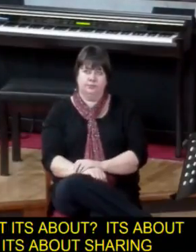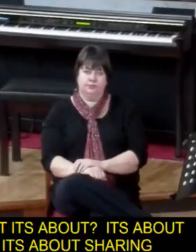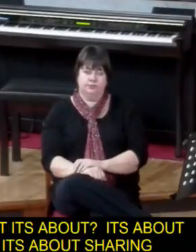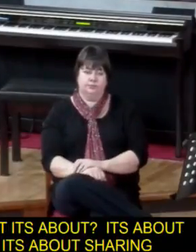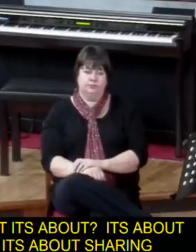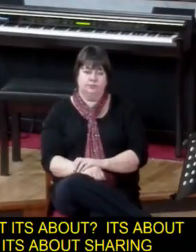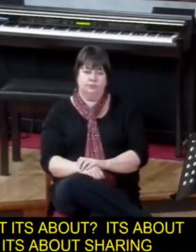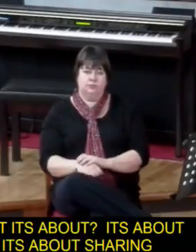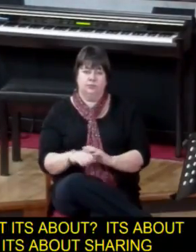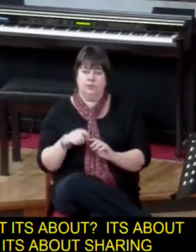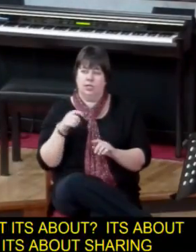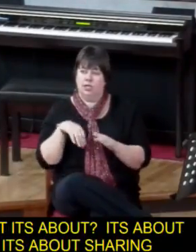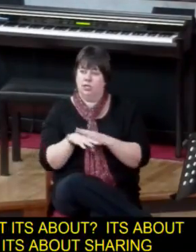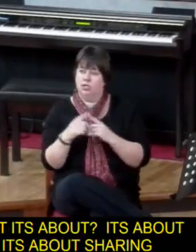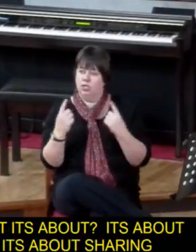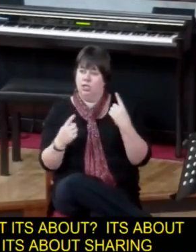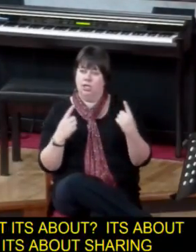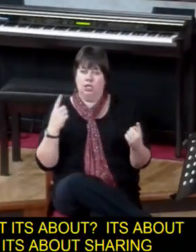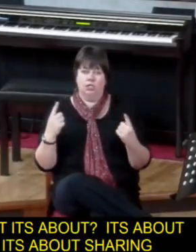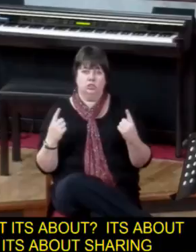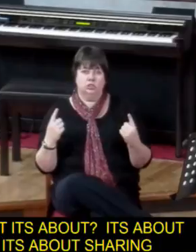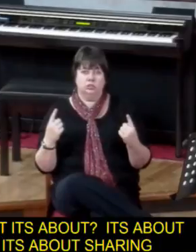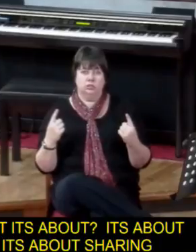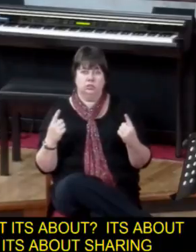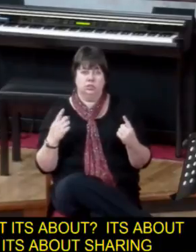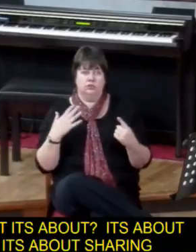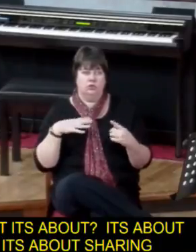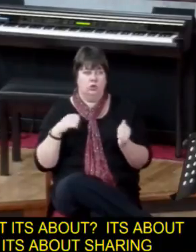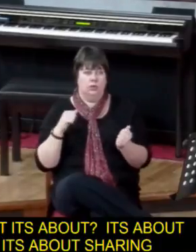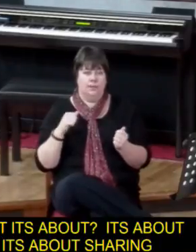Change in us so that there might be a change in others.